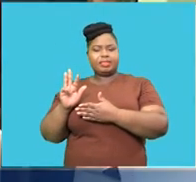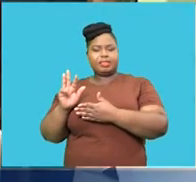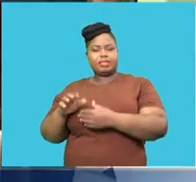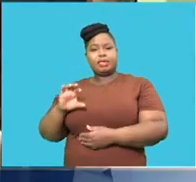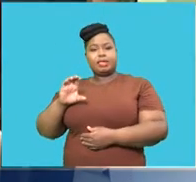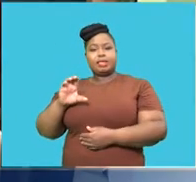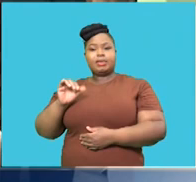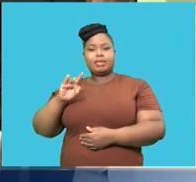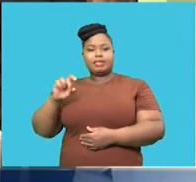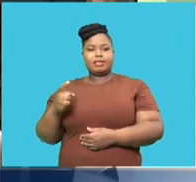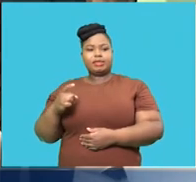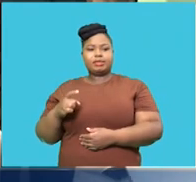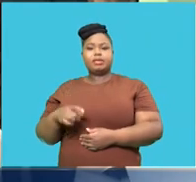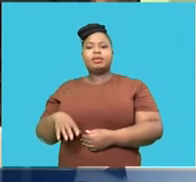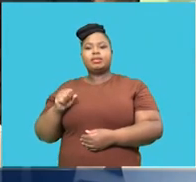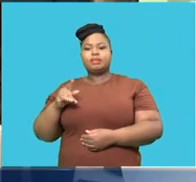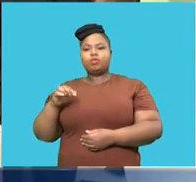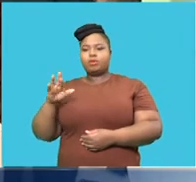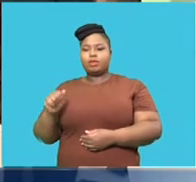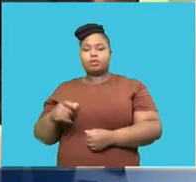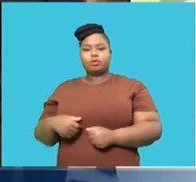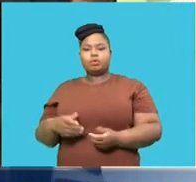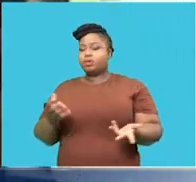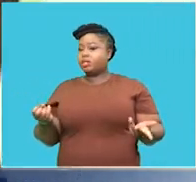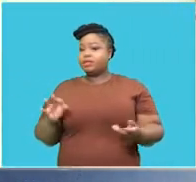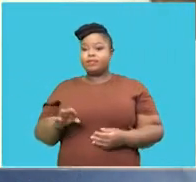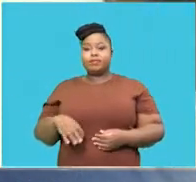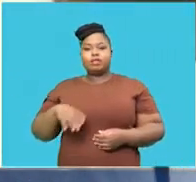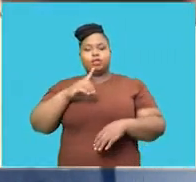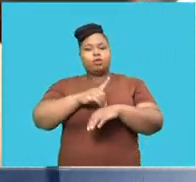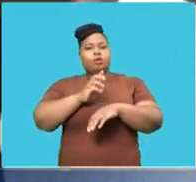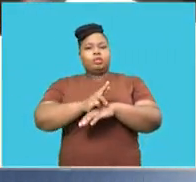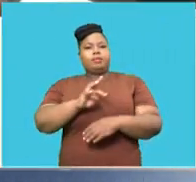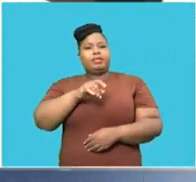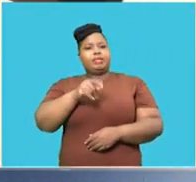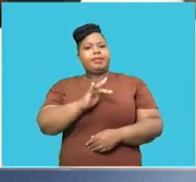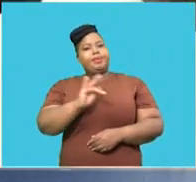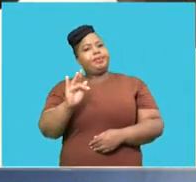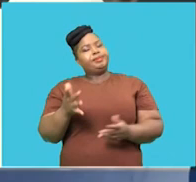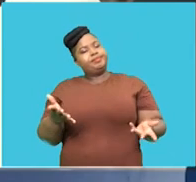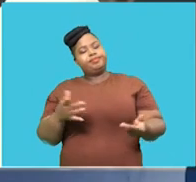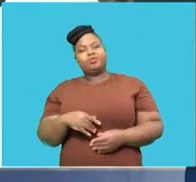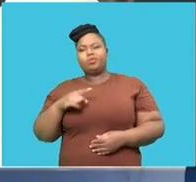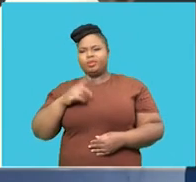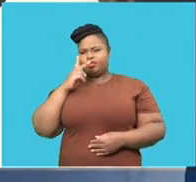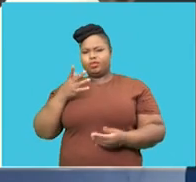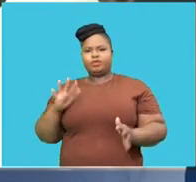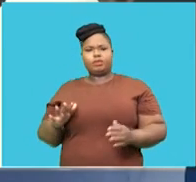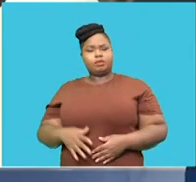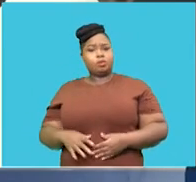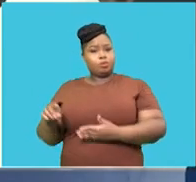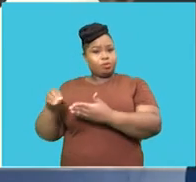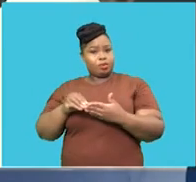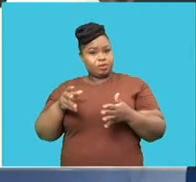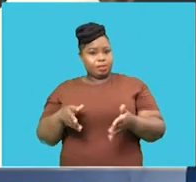Clinix Stix Morewa Soccer Challenge. If it was not Dr. Madzike to honor the gentleman, Stix Morewa, you've seen that why I brought it here